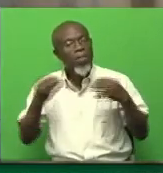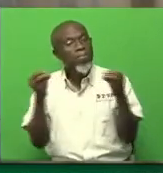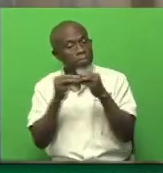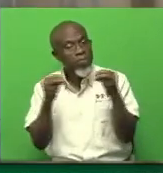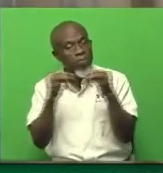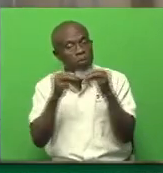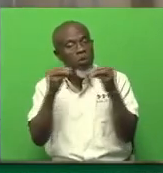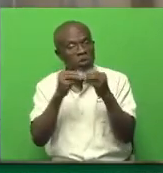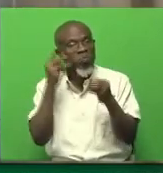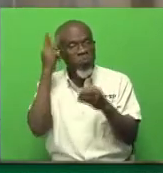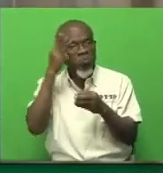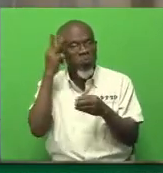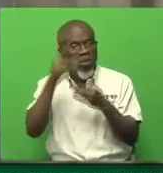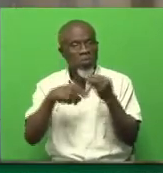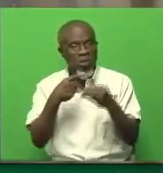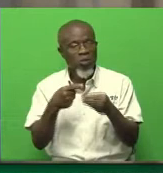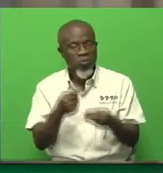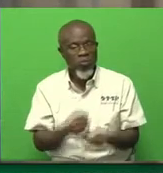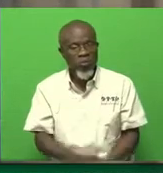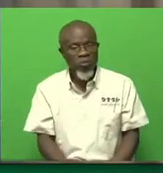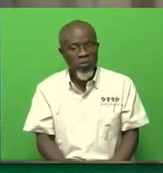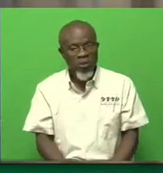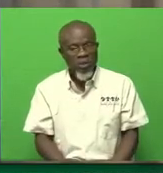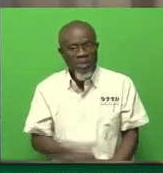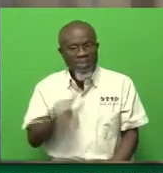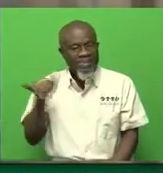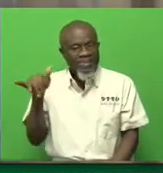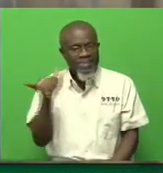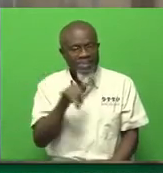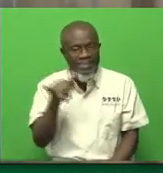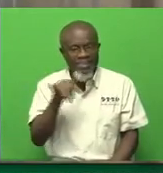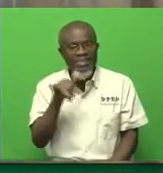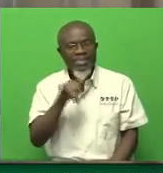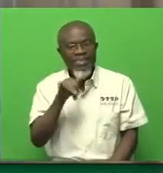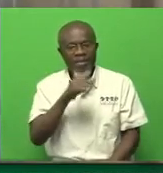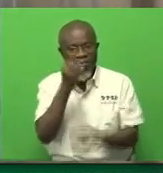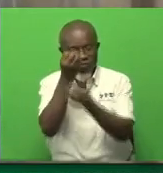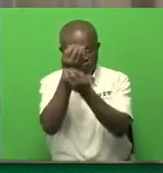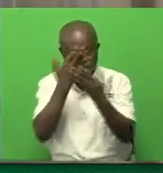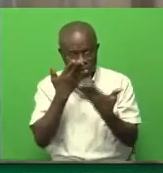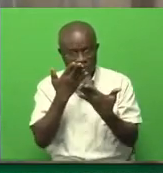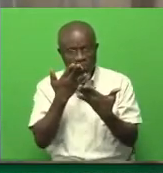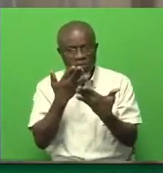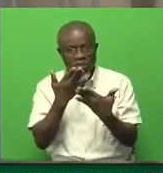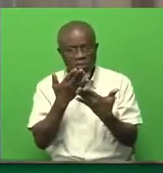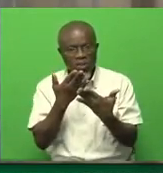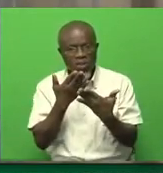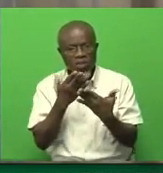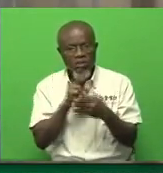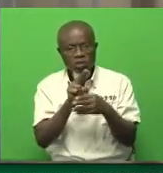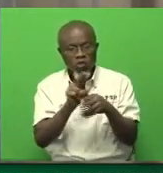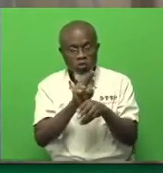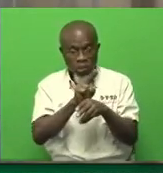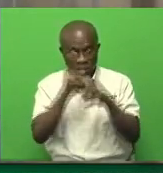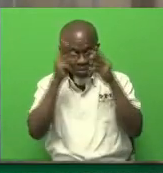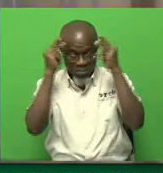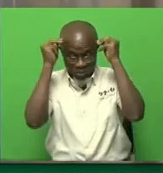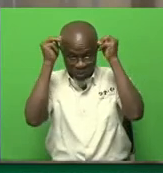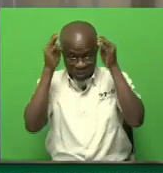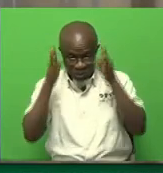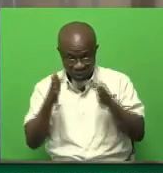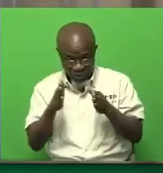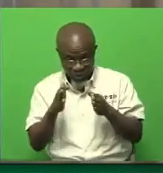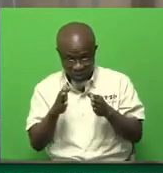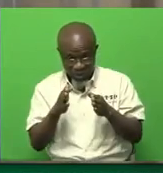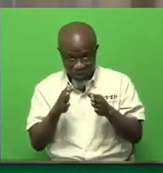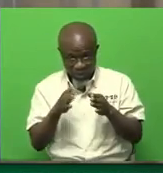speaker the same pause report used by the minister also predicts a growing